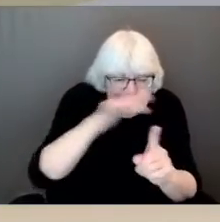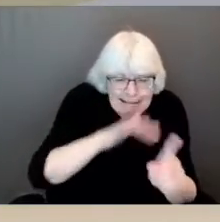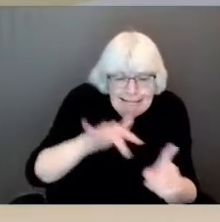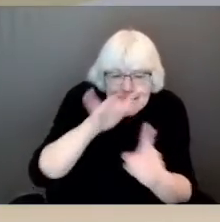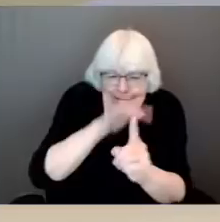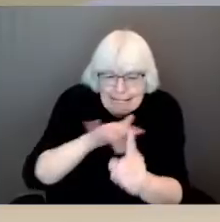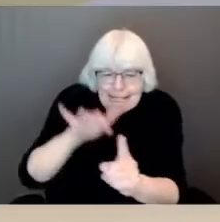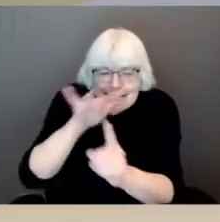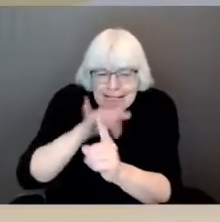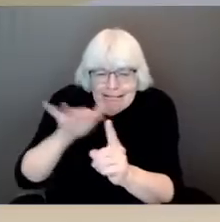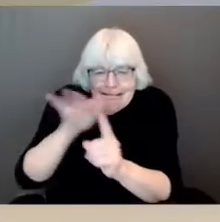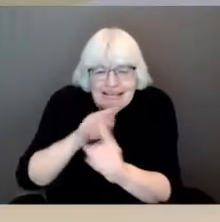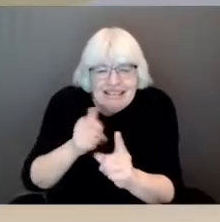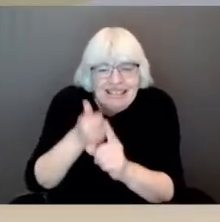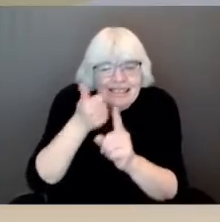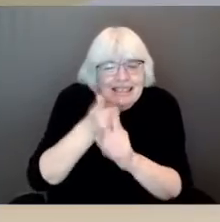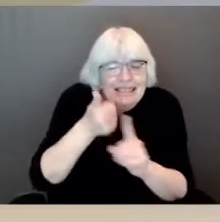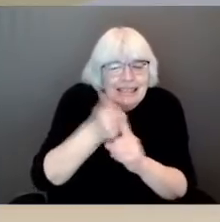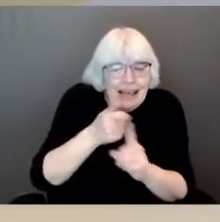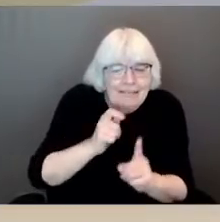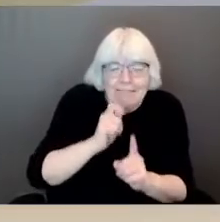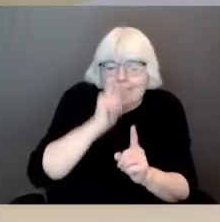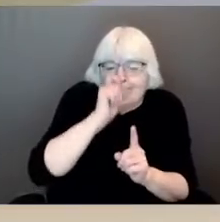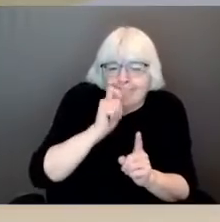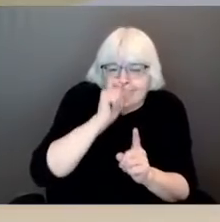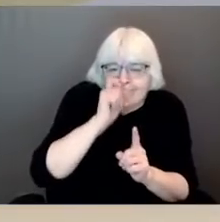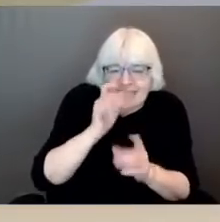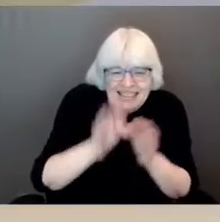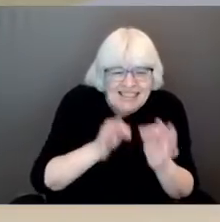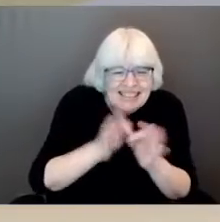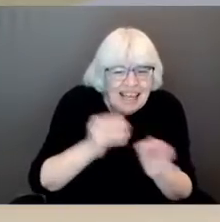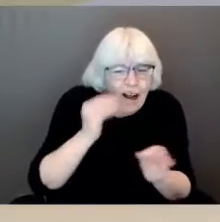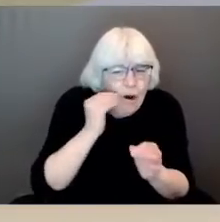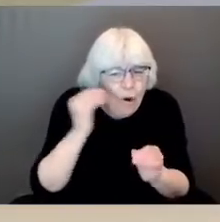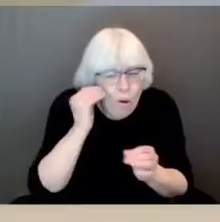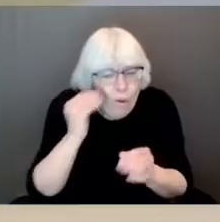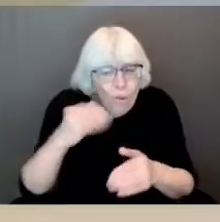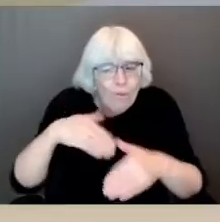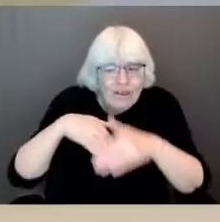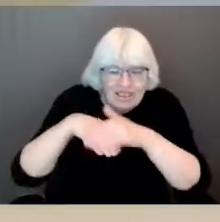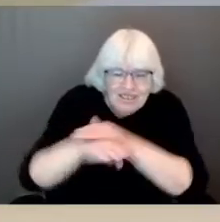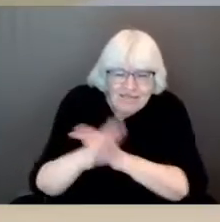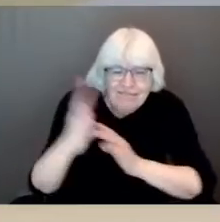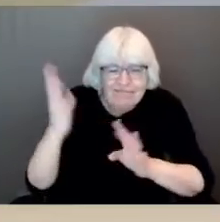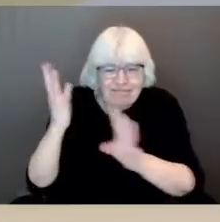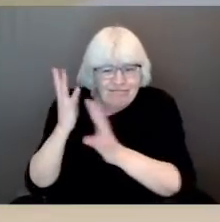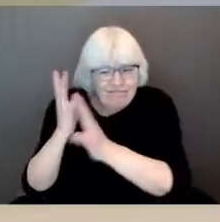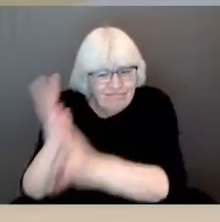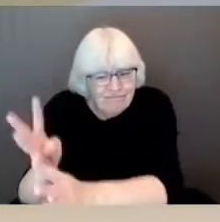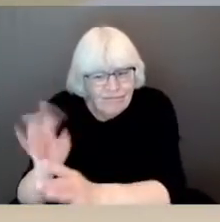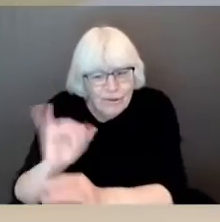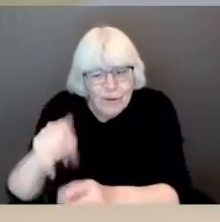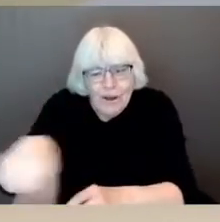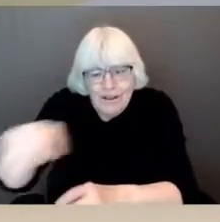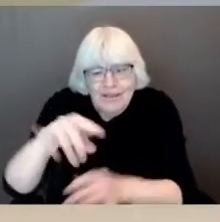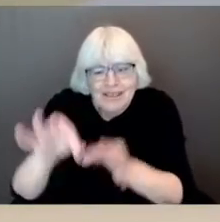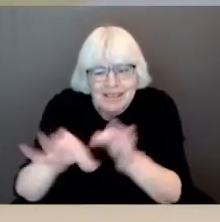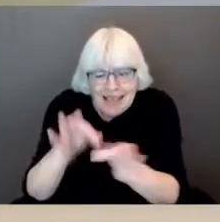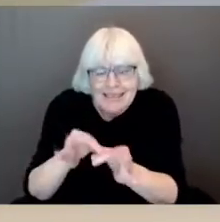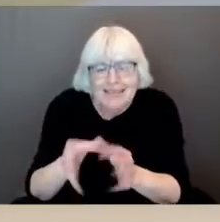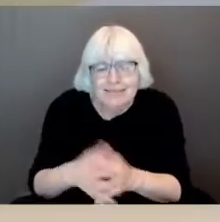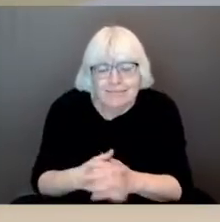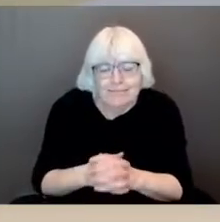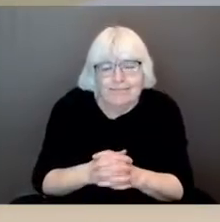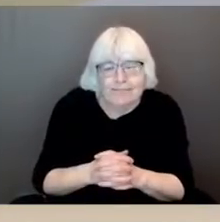self-test kits, the testing at the points of entry, they're really very low NAIR